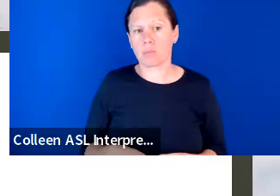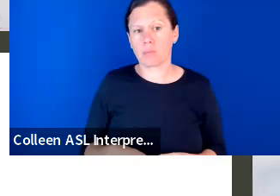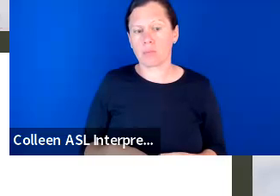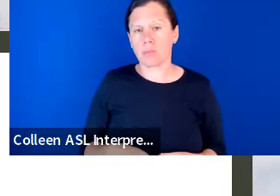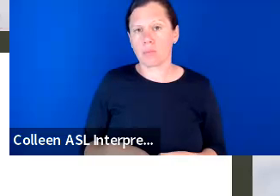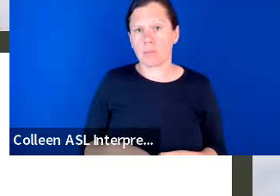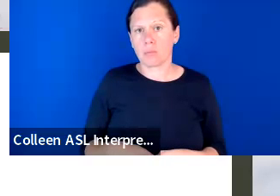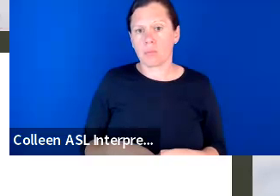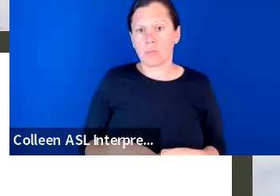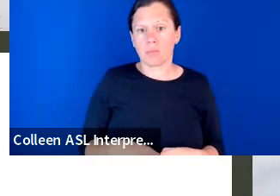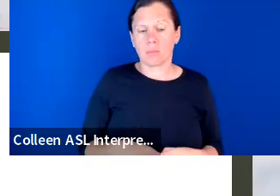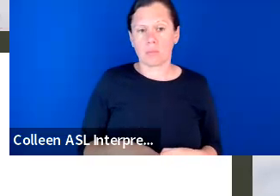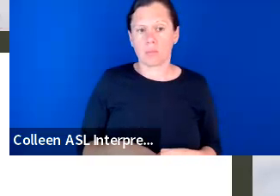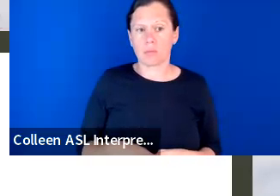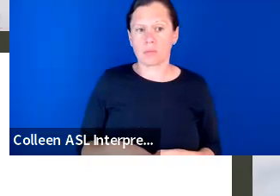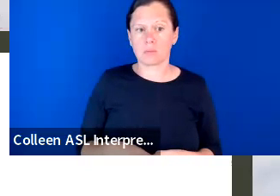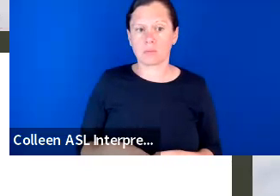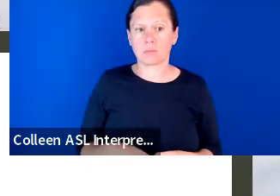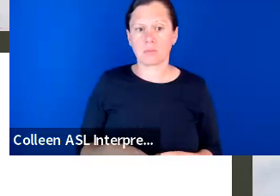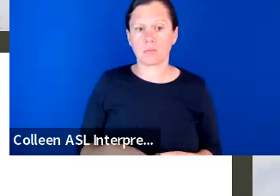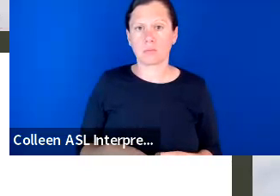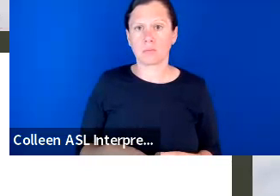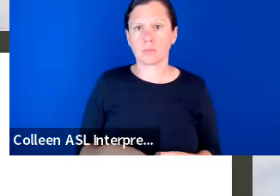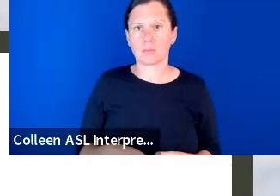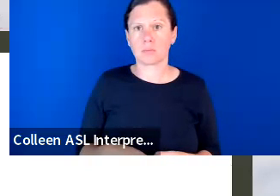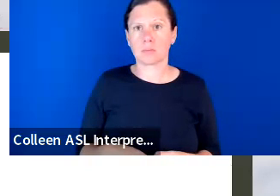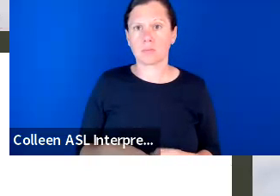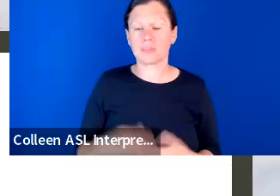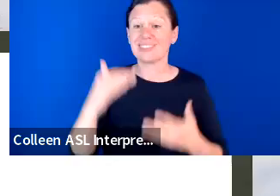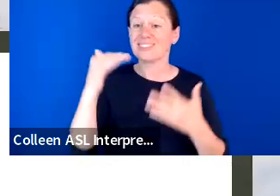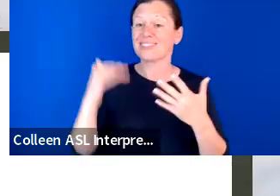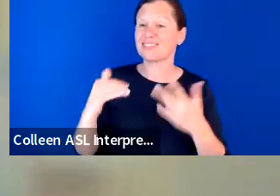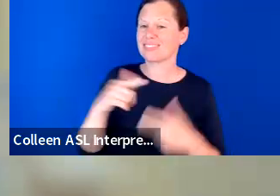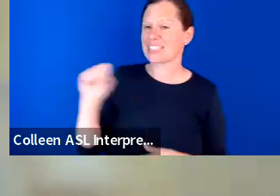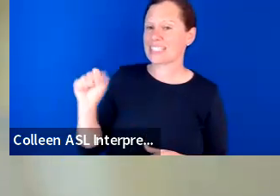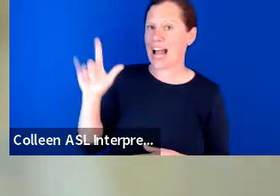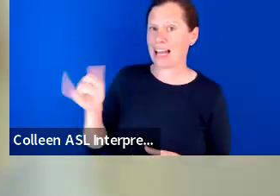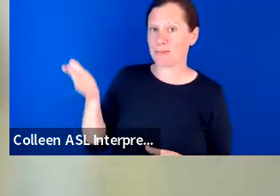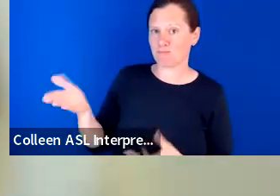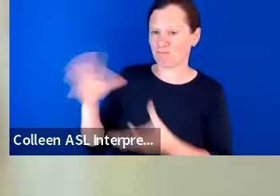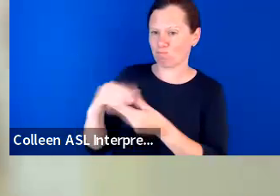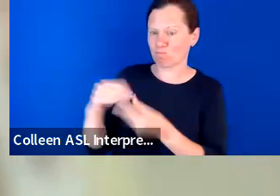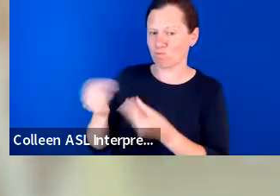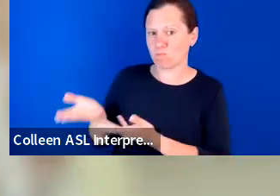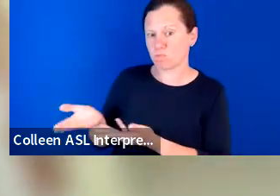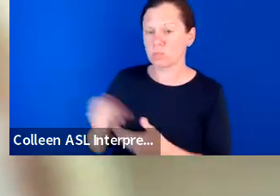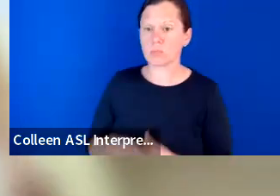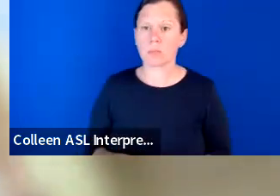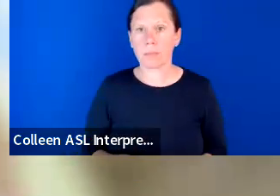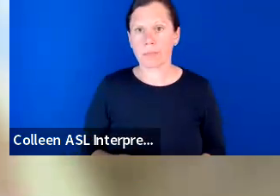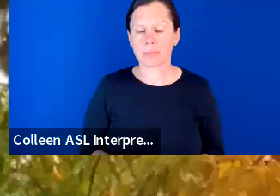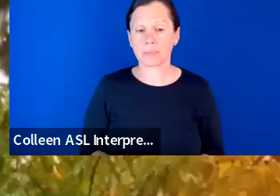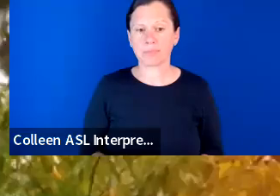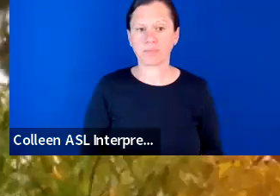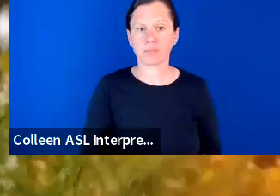All right, and this is Sally and Patty. I'll go ahead and play their story for you now. You can prepare as much as possible, but whatever